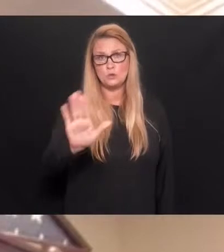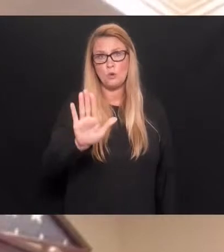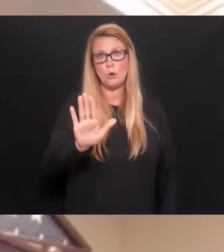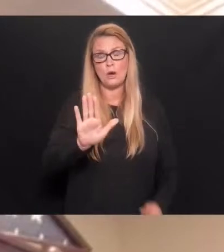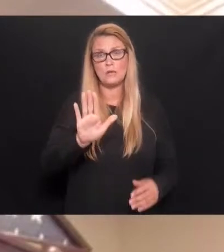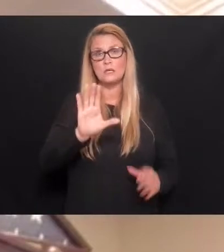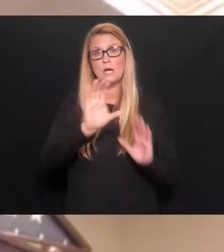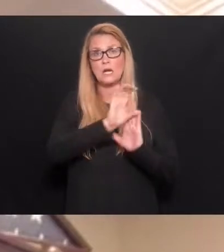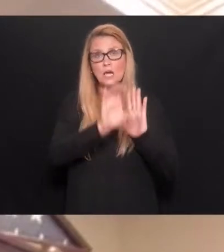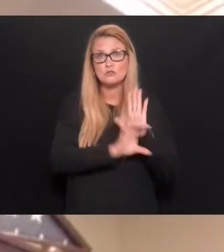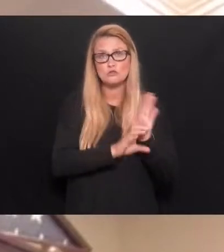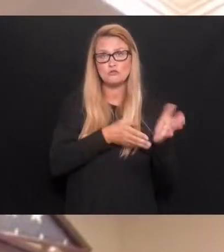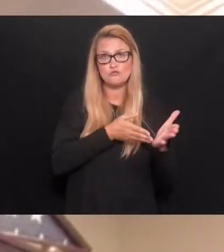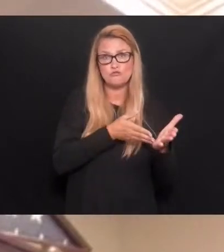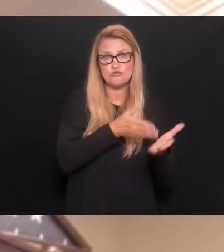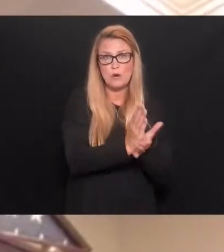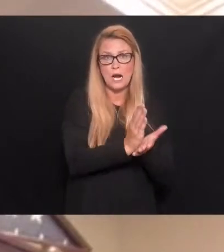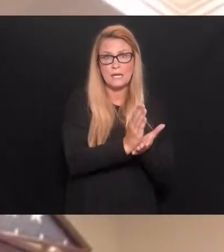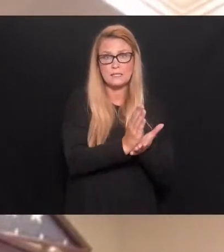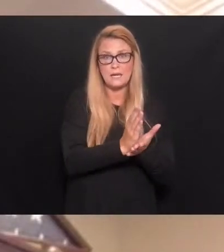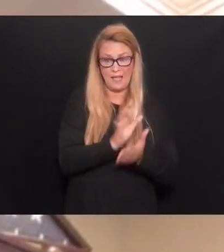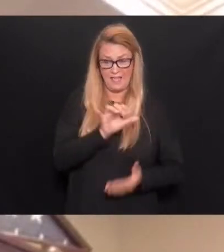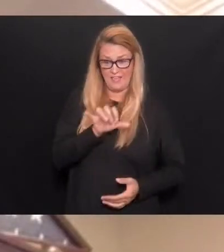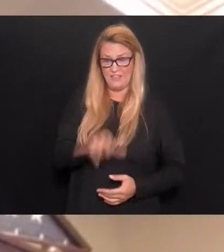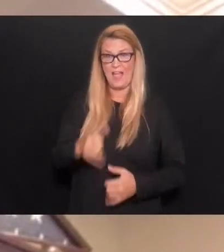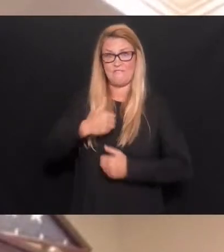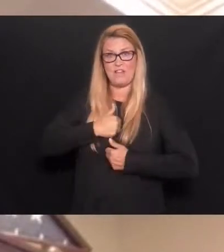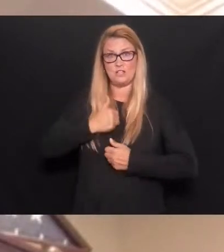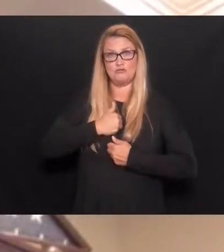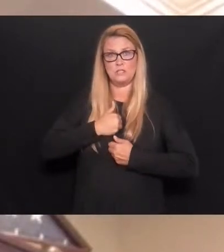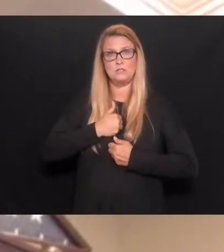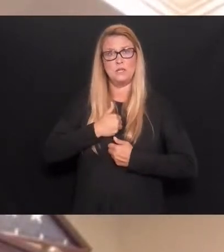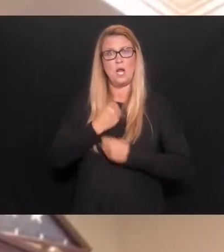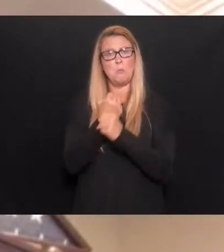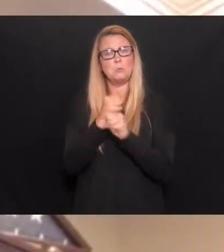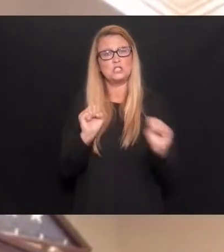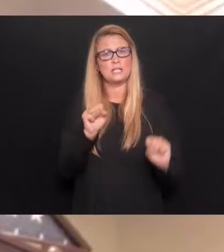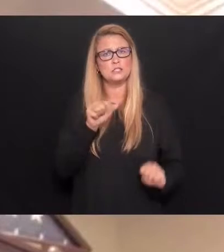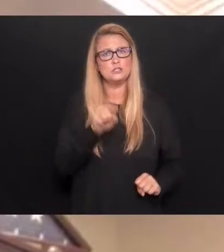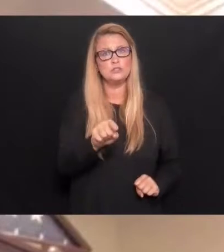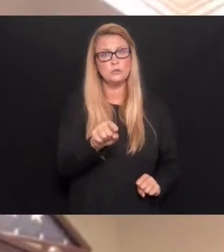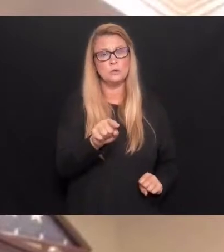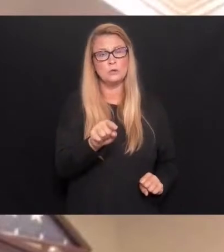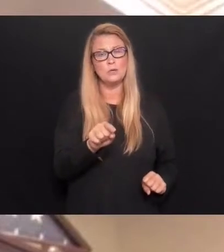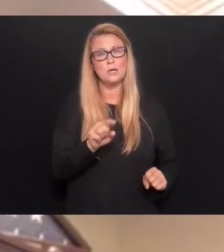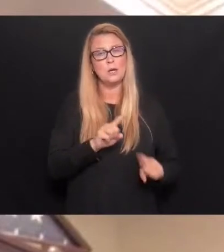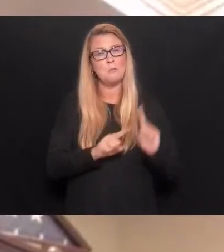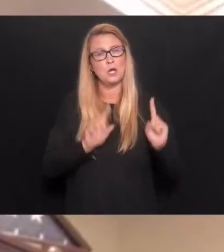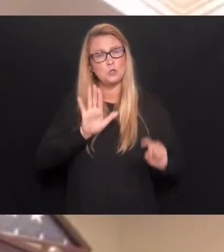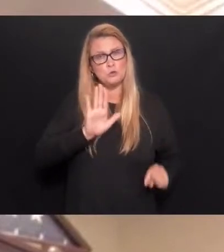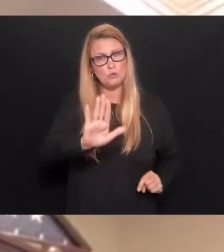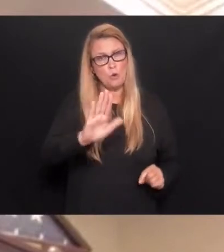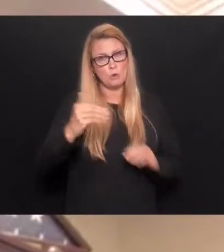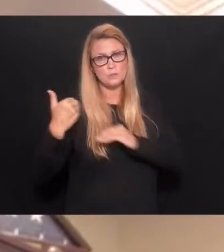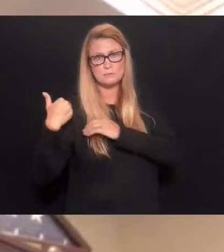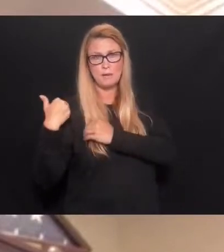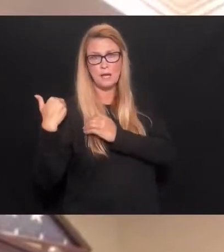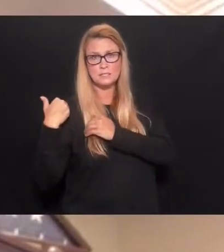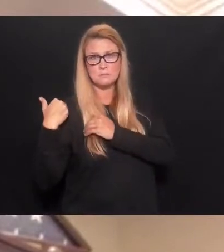that veteran protected those rights. But we also have a responsibility to those just